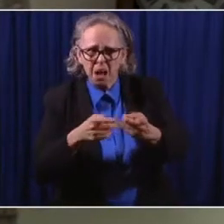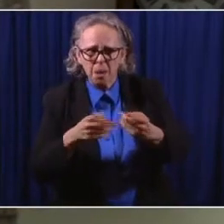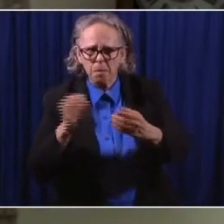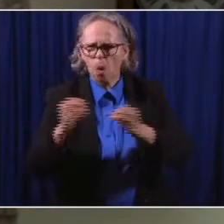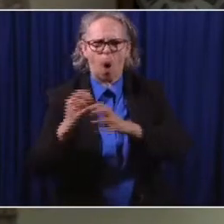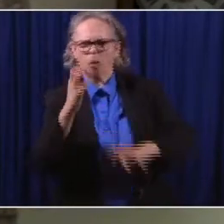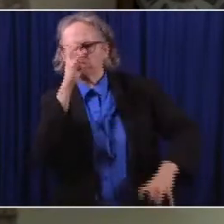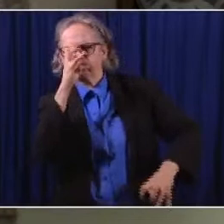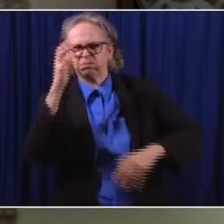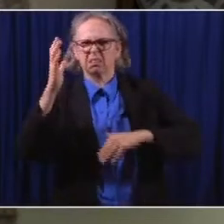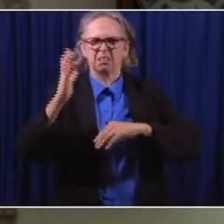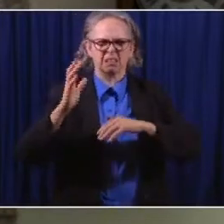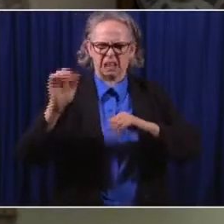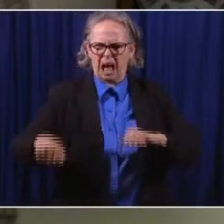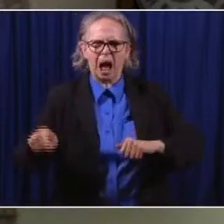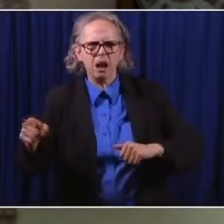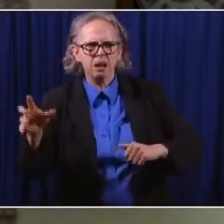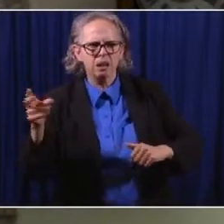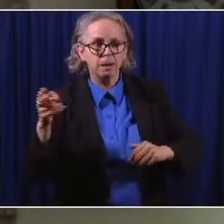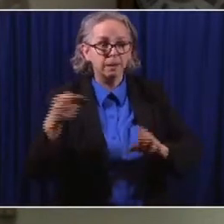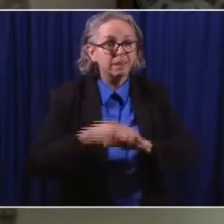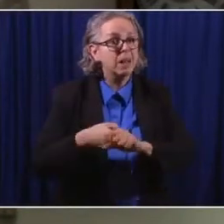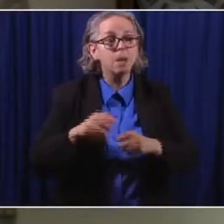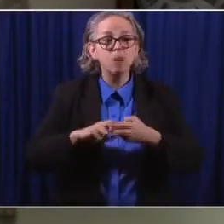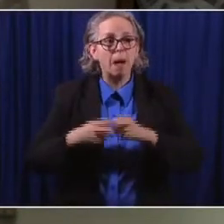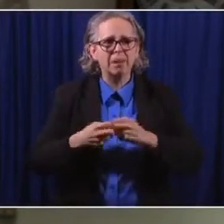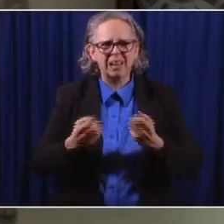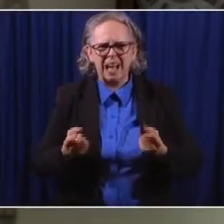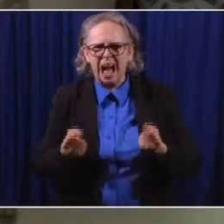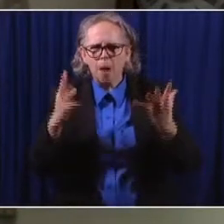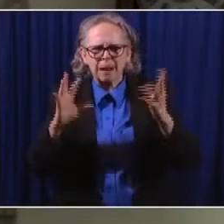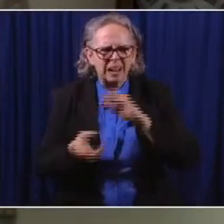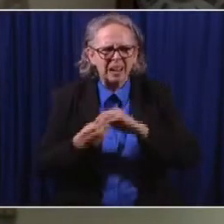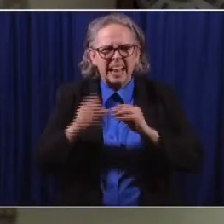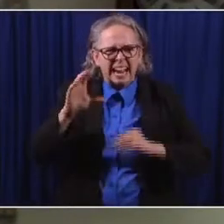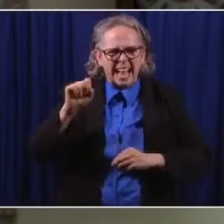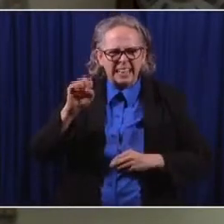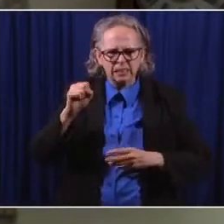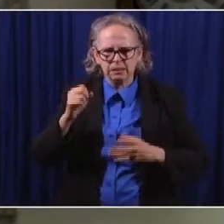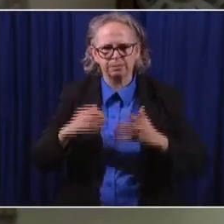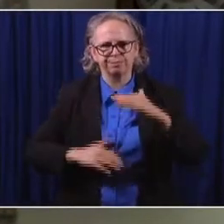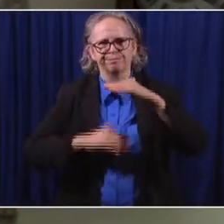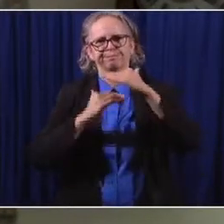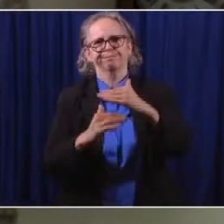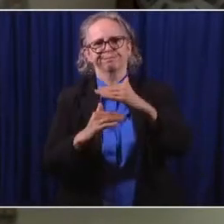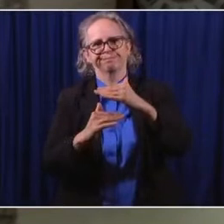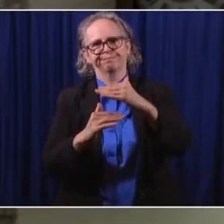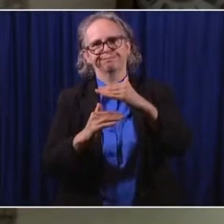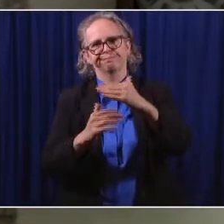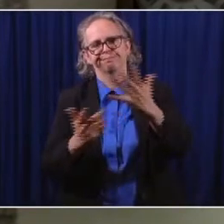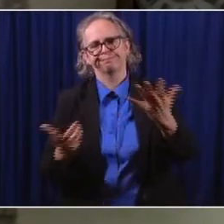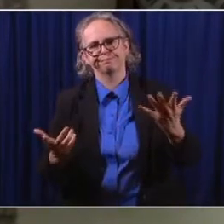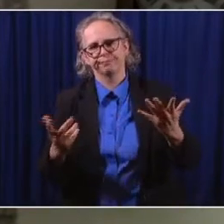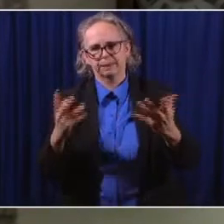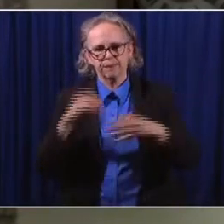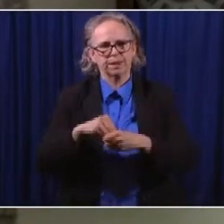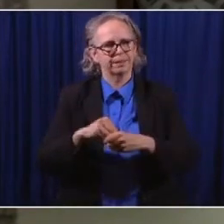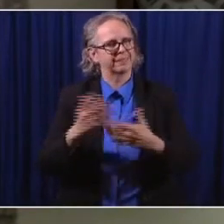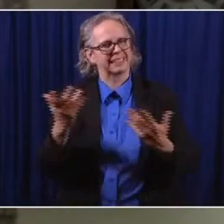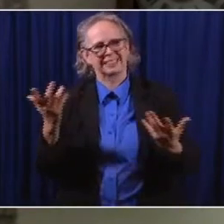U.S. attorney can only file so many cases. They can only handle so many cases through the federal court system. So